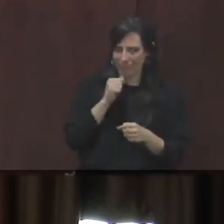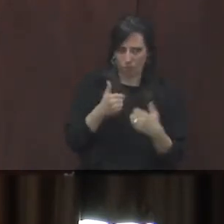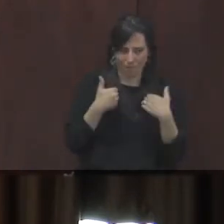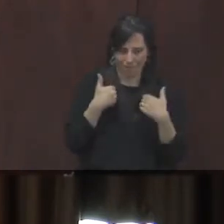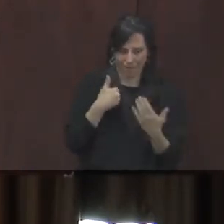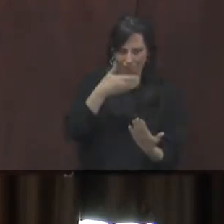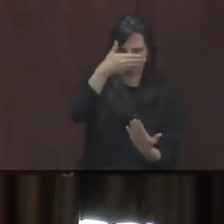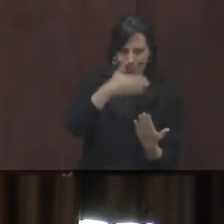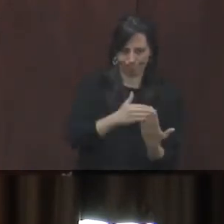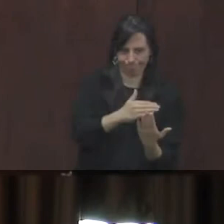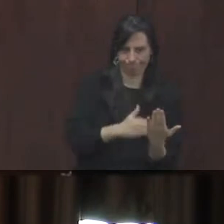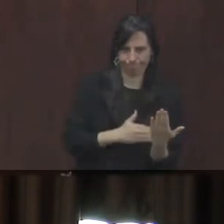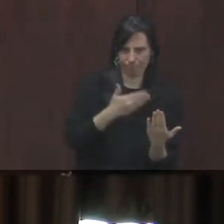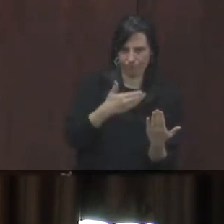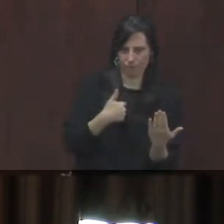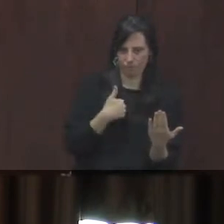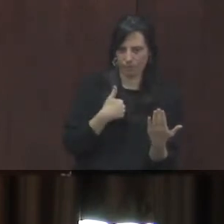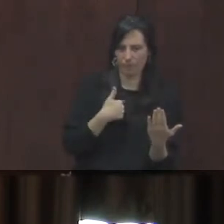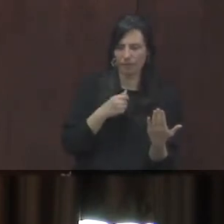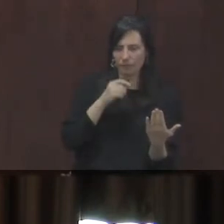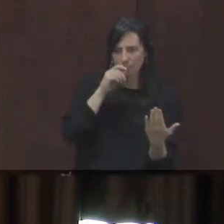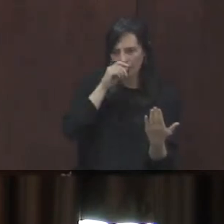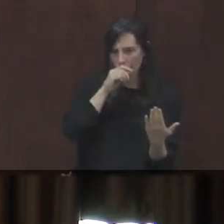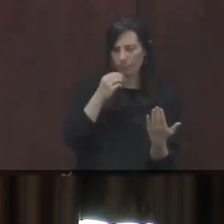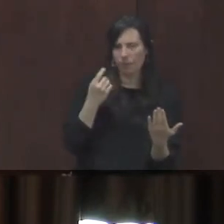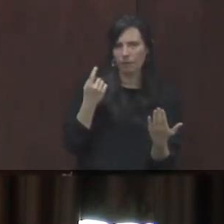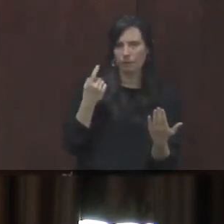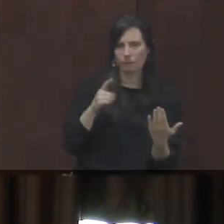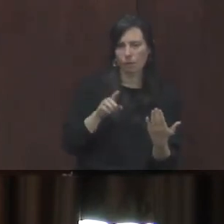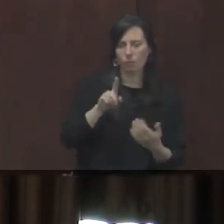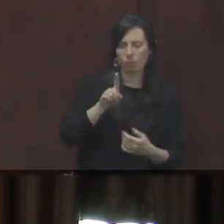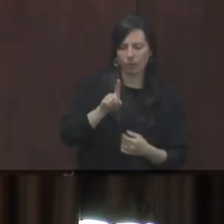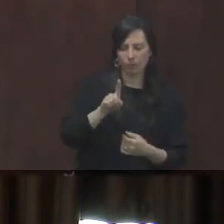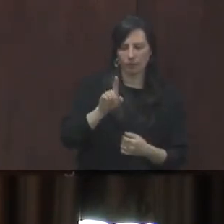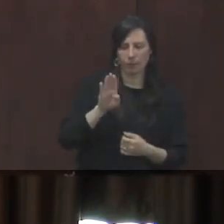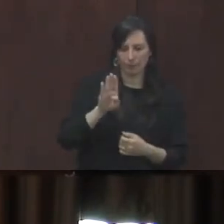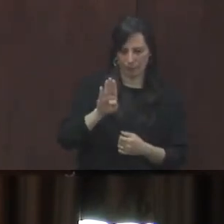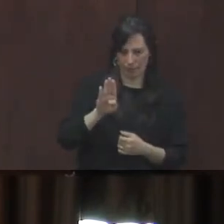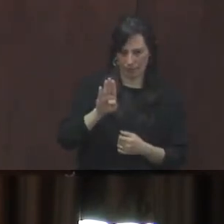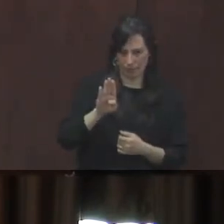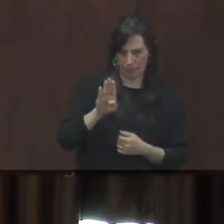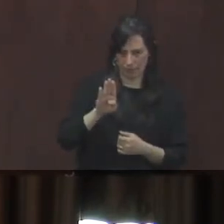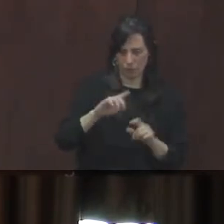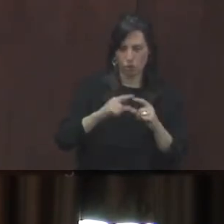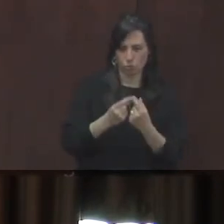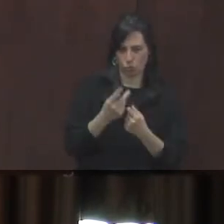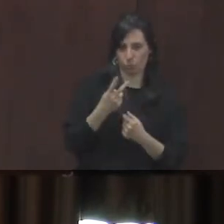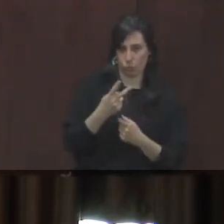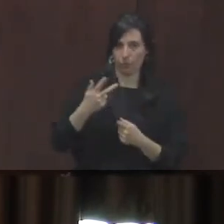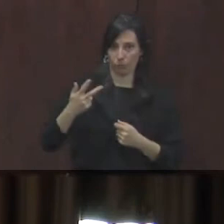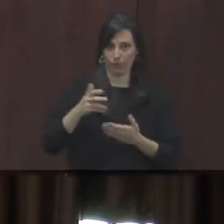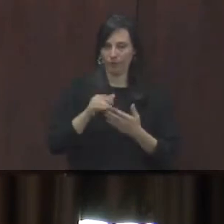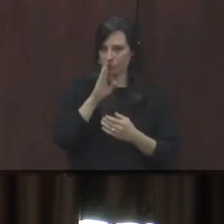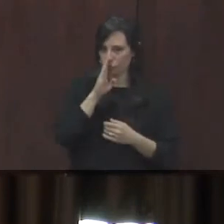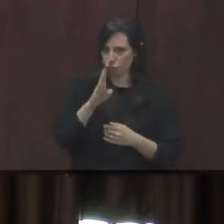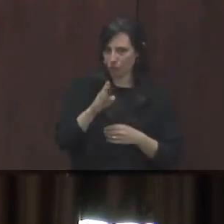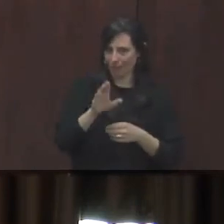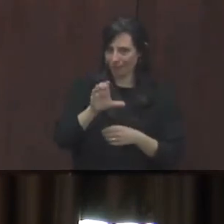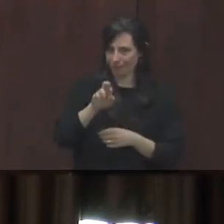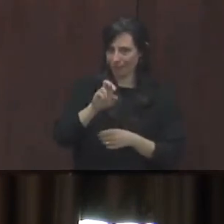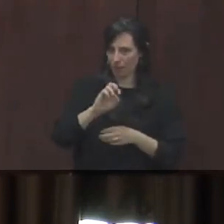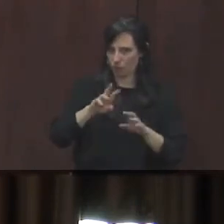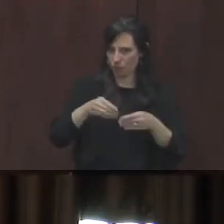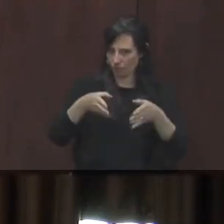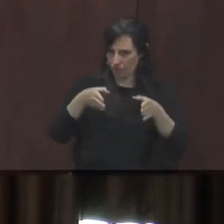me. Yeah. But for 1B, 2, and 3, that's going to be direct care providers. And they